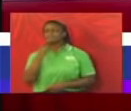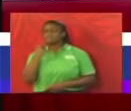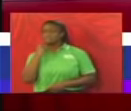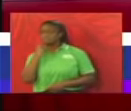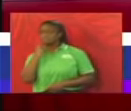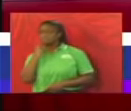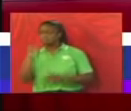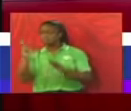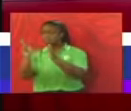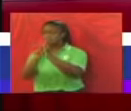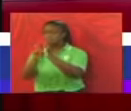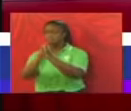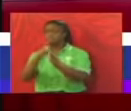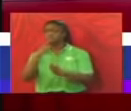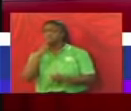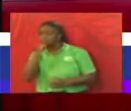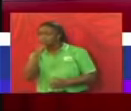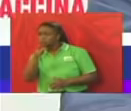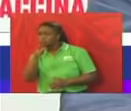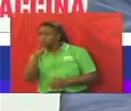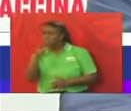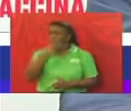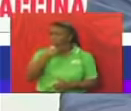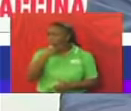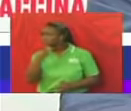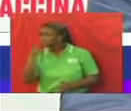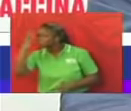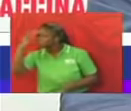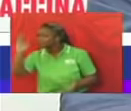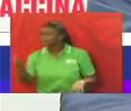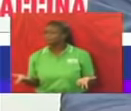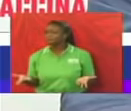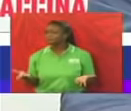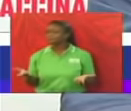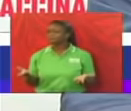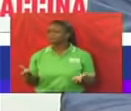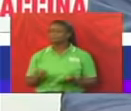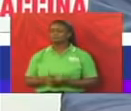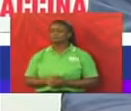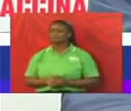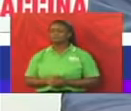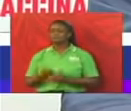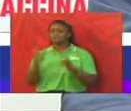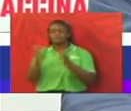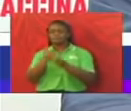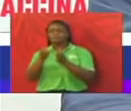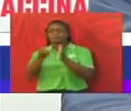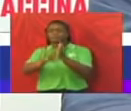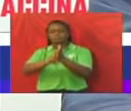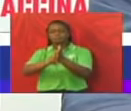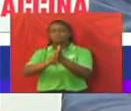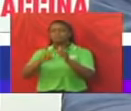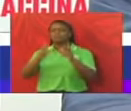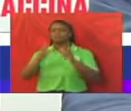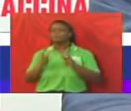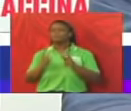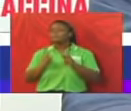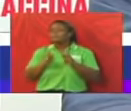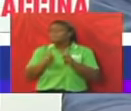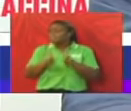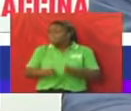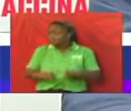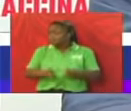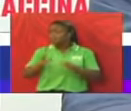report, especially any report of a fatality. We have received a report of at least one allergic reaction, which was